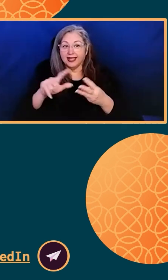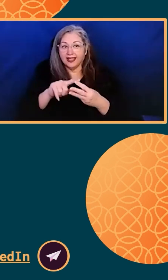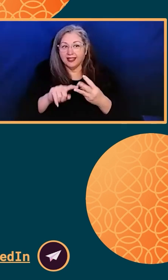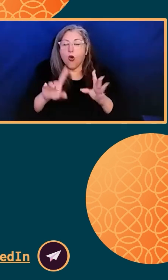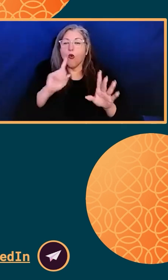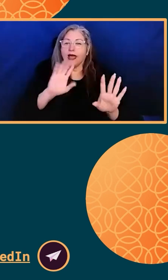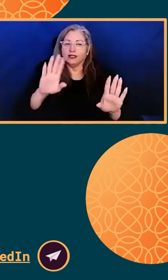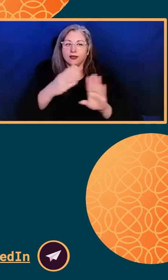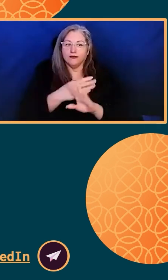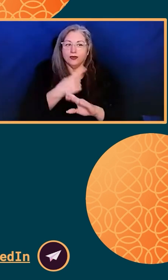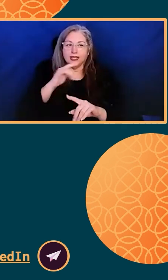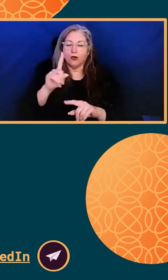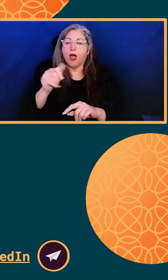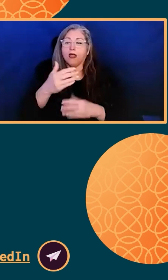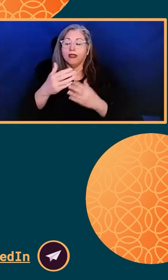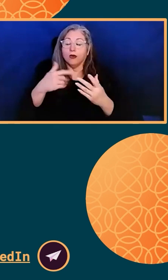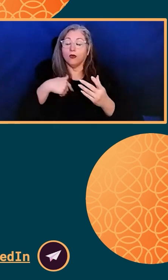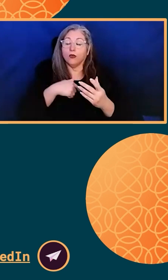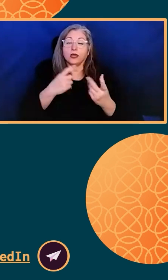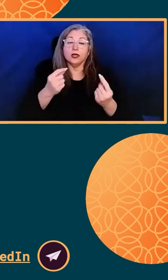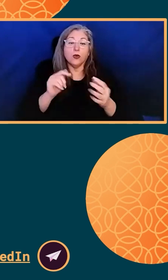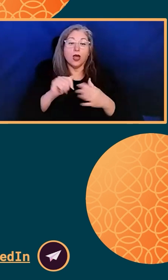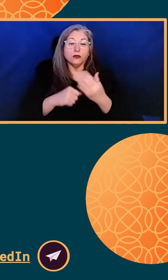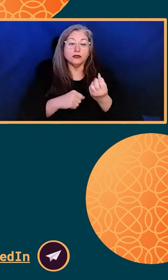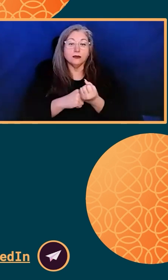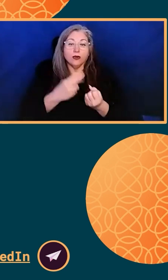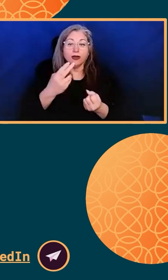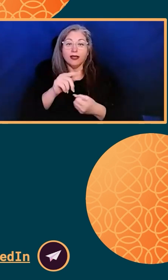Actually, before we say that, another thing that we can do to support Hazel,